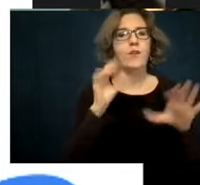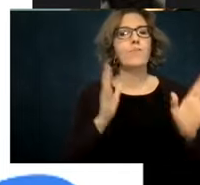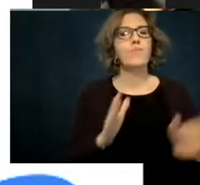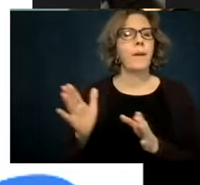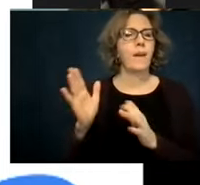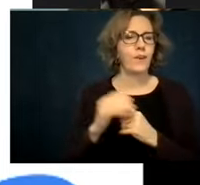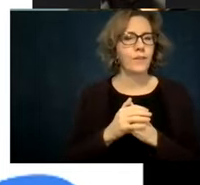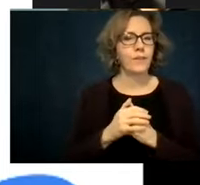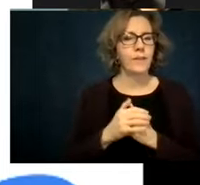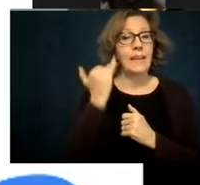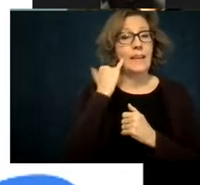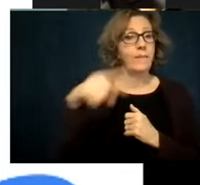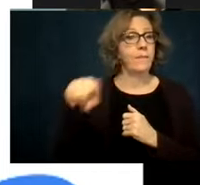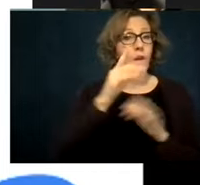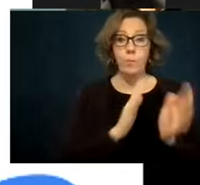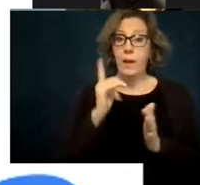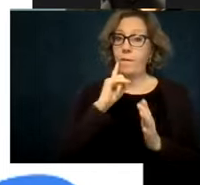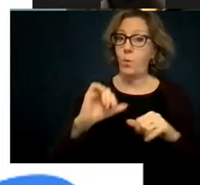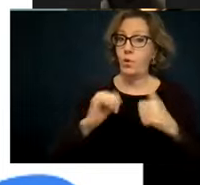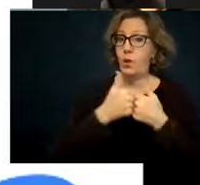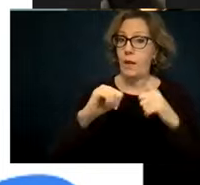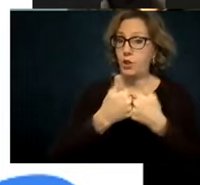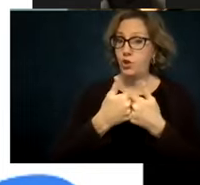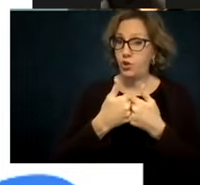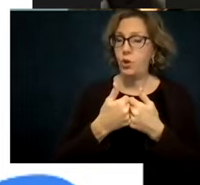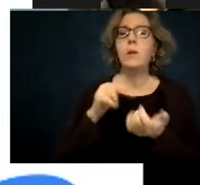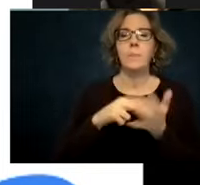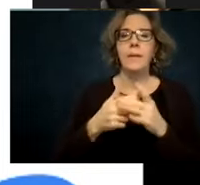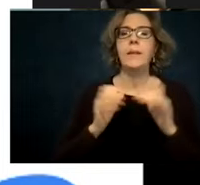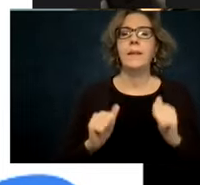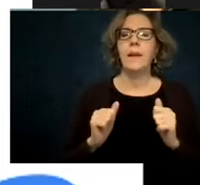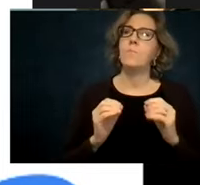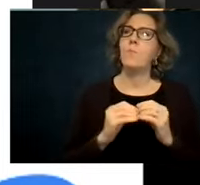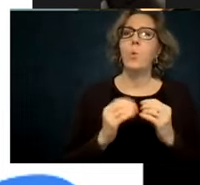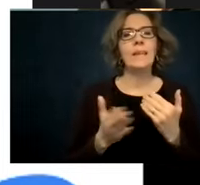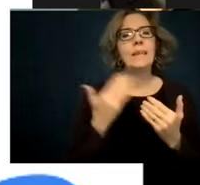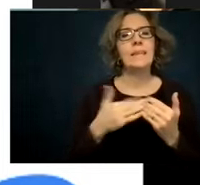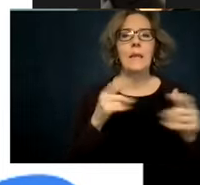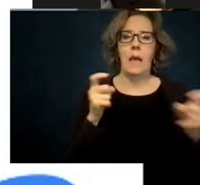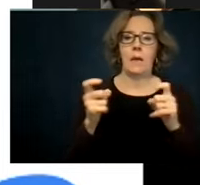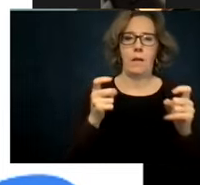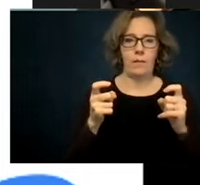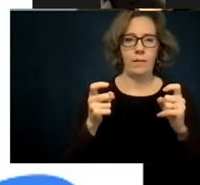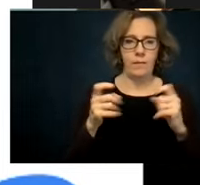are prepared for challenges, they come easier to handle.